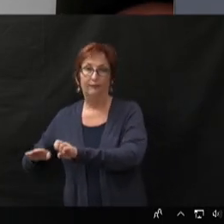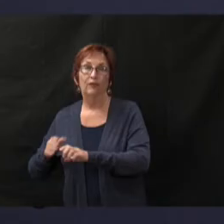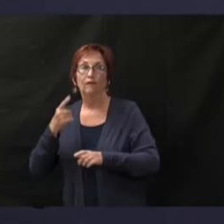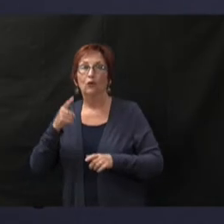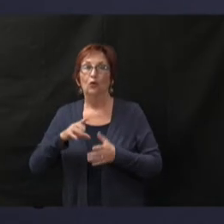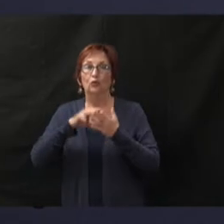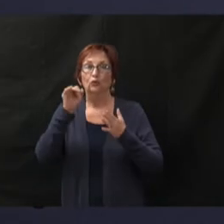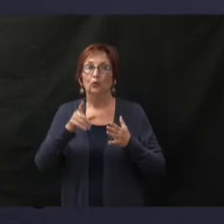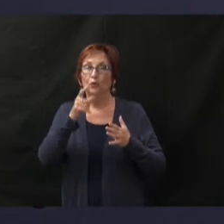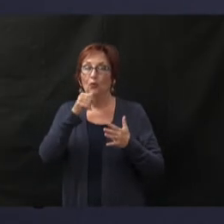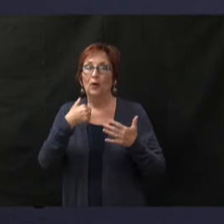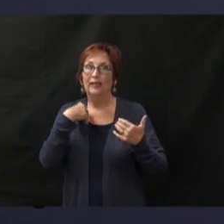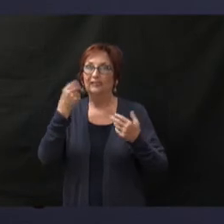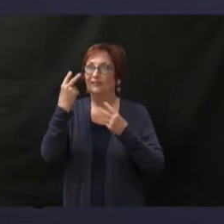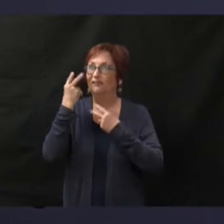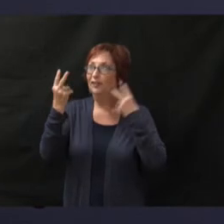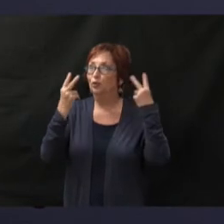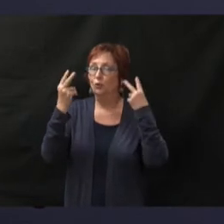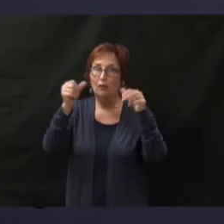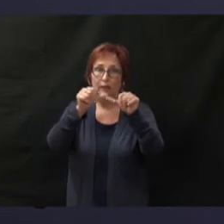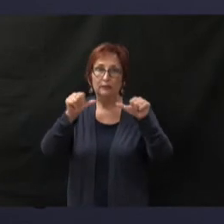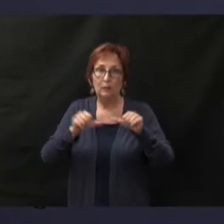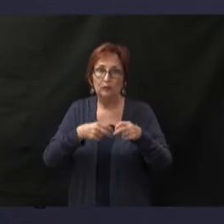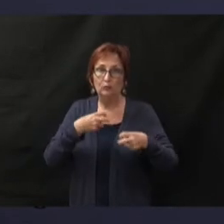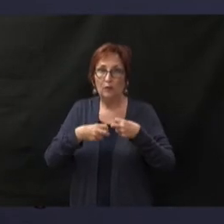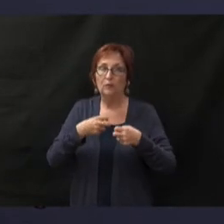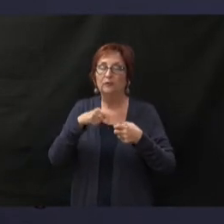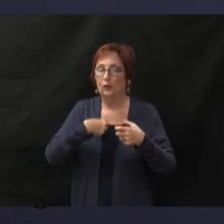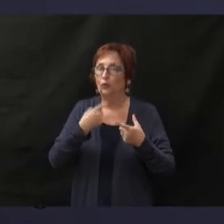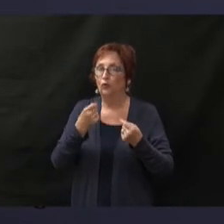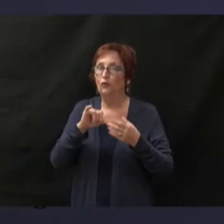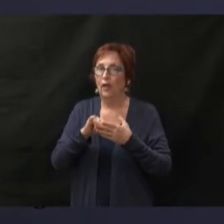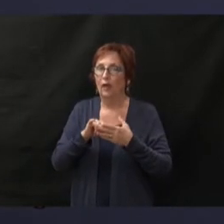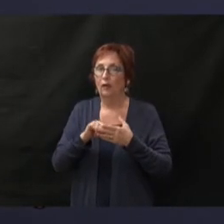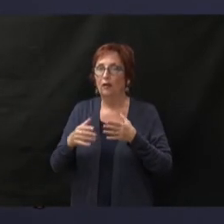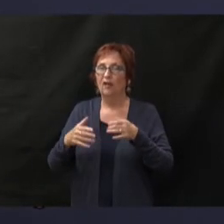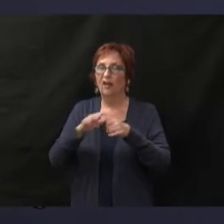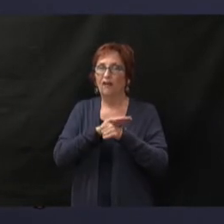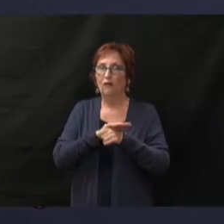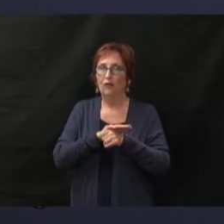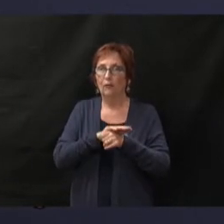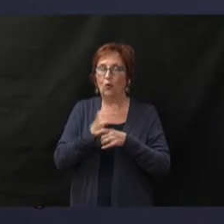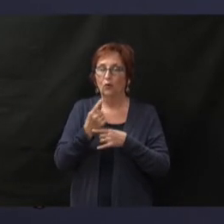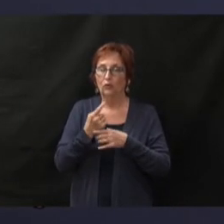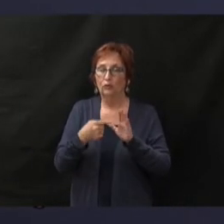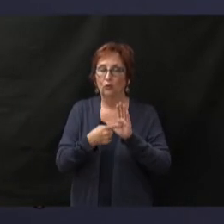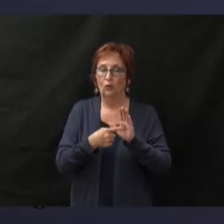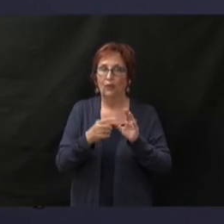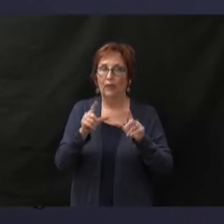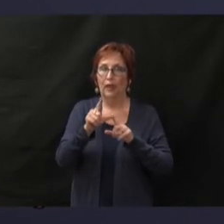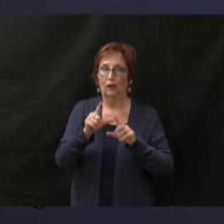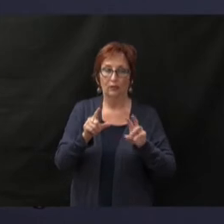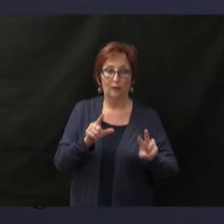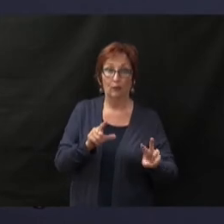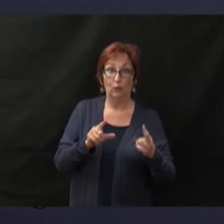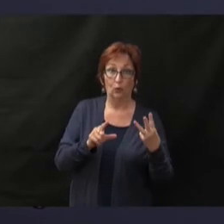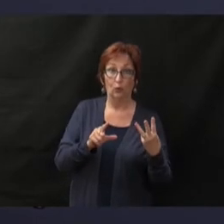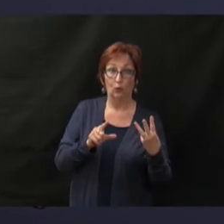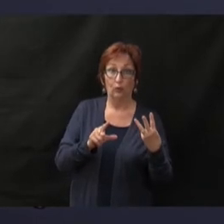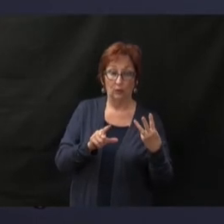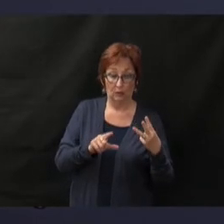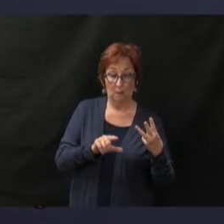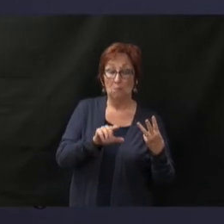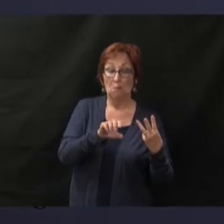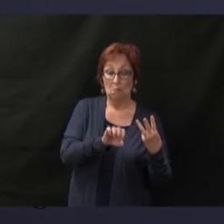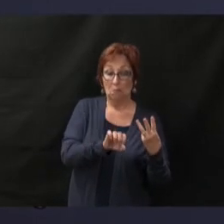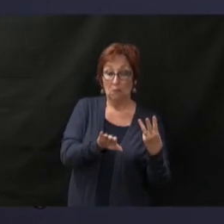would definitely do that. And you're going to have children in your classroom that have that difficulty looking from their seat up to the board.